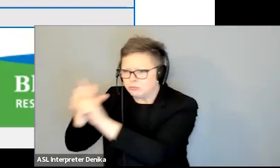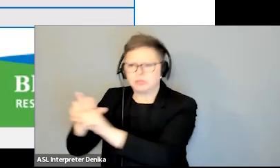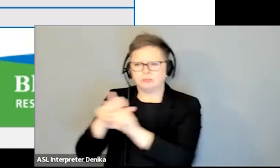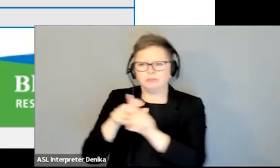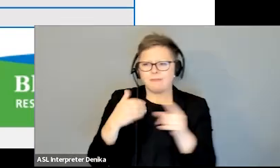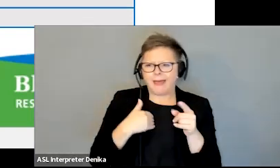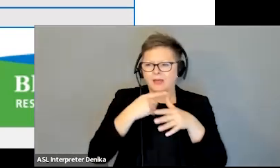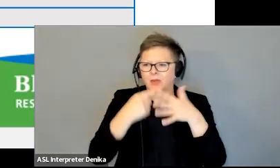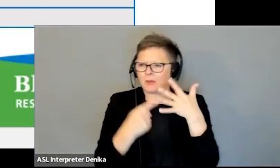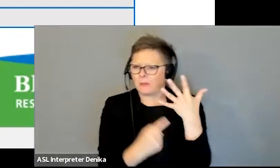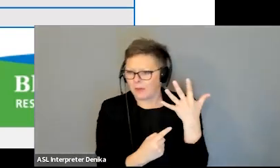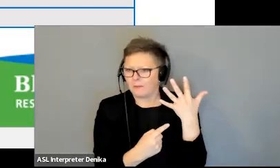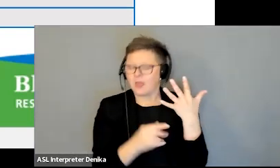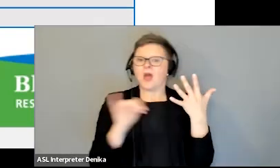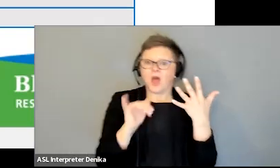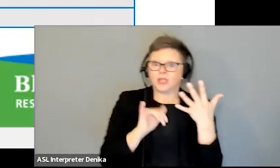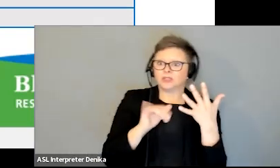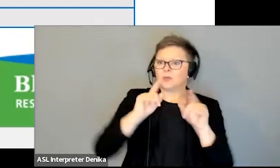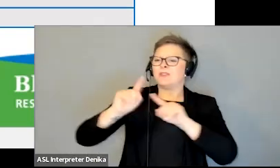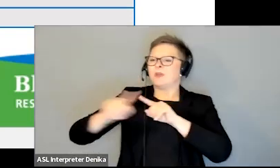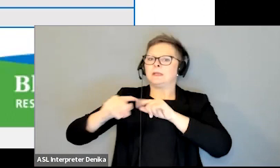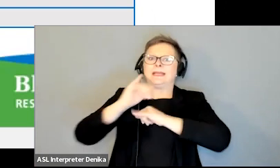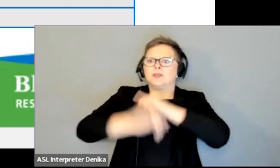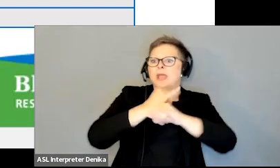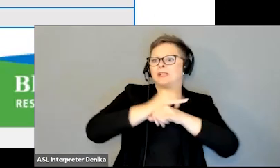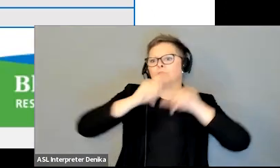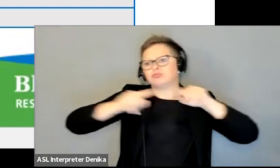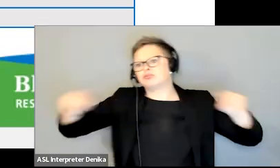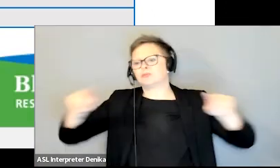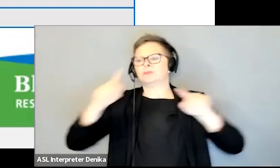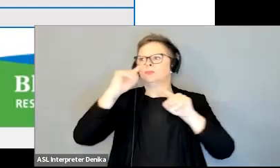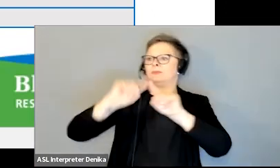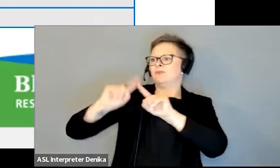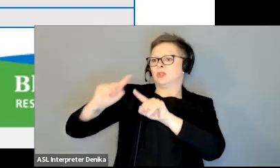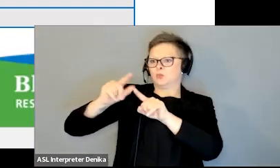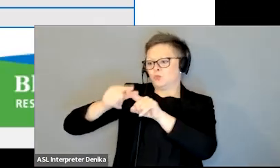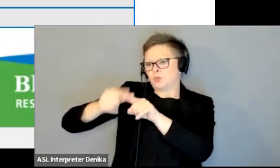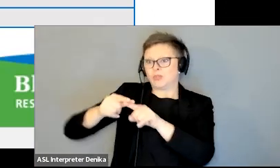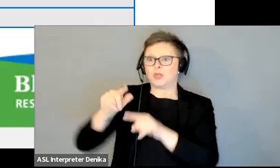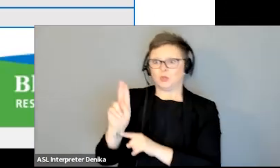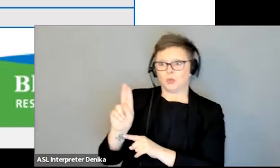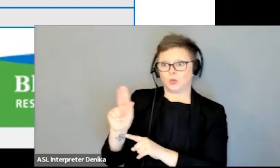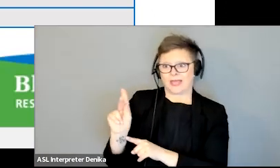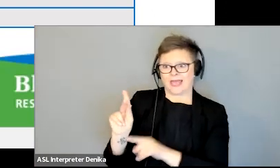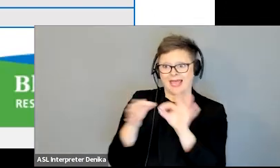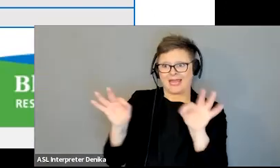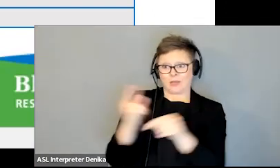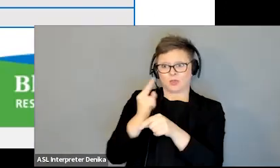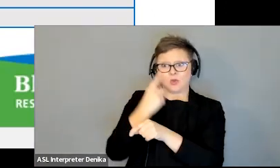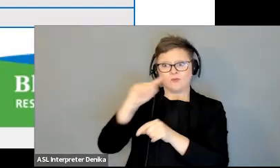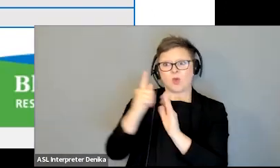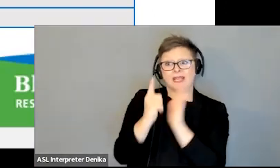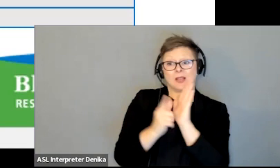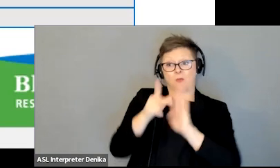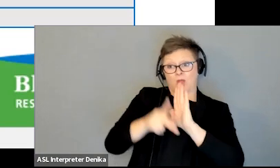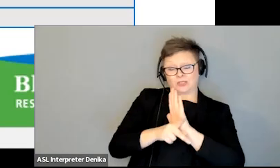in literature and to capture international variation in terminology. So, for example, in the UK, the language that's used in legal and policy documents